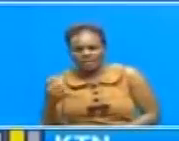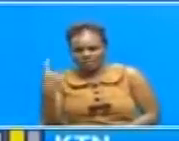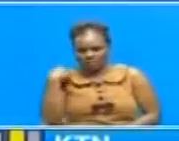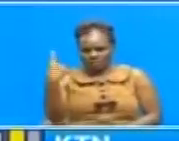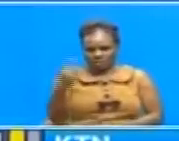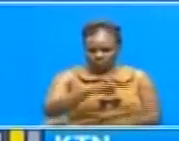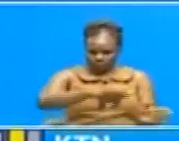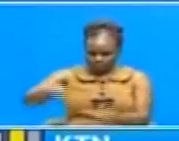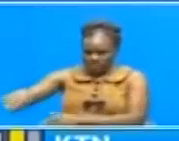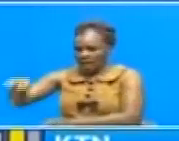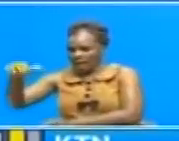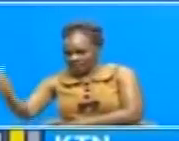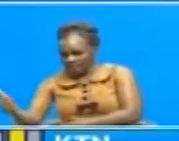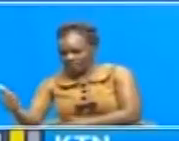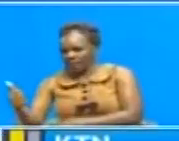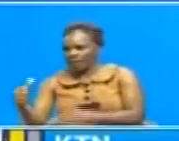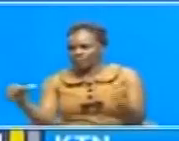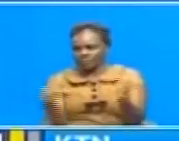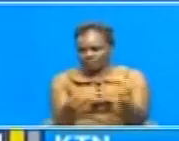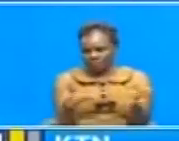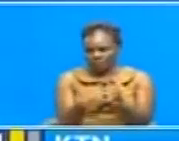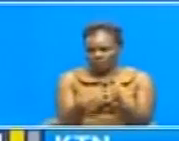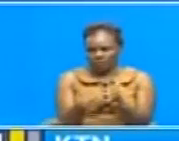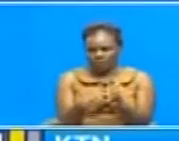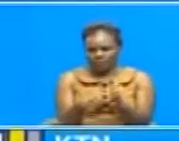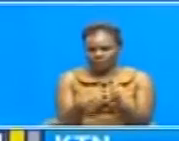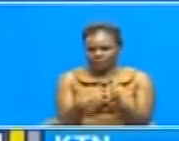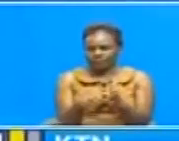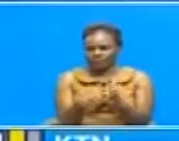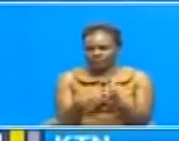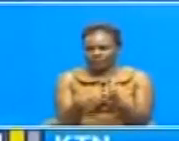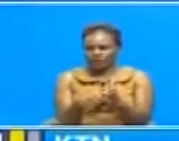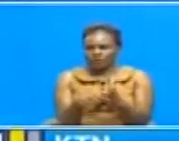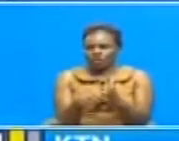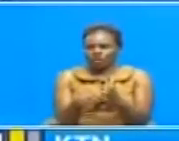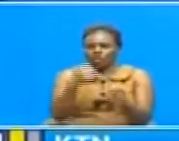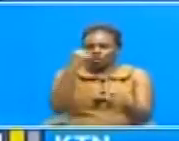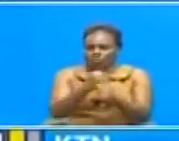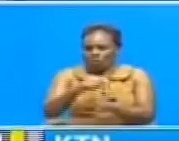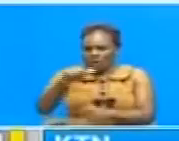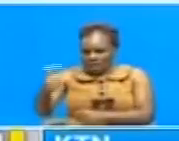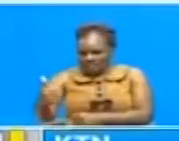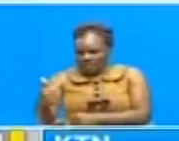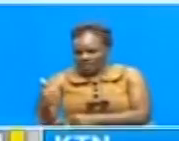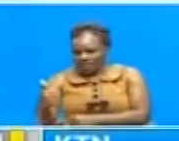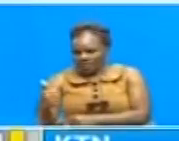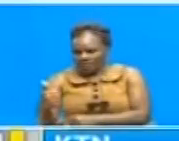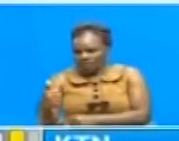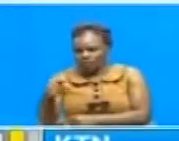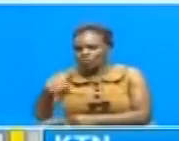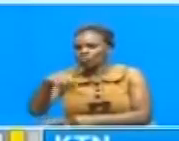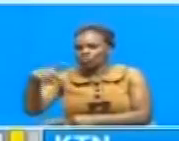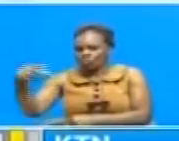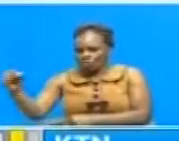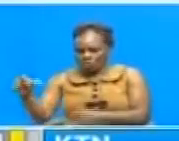one. The other one is, if we deal with that, then what do we do with the other one? The other one is, you go